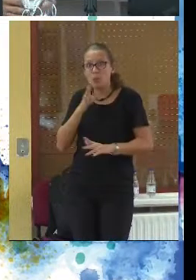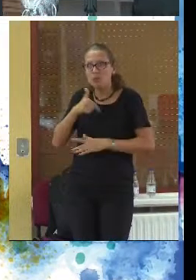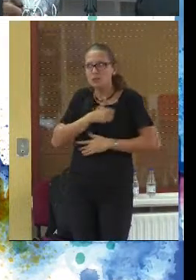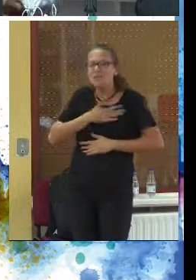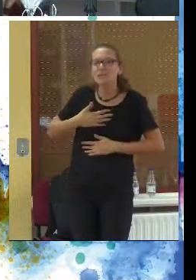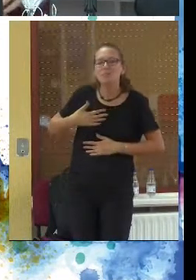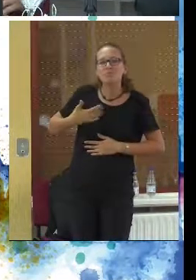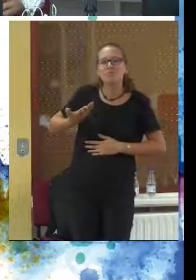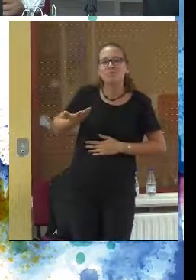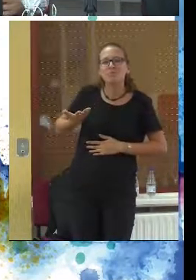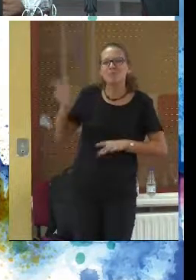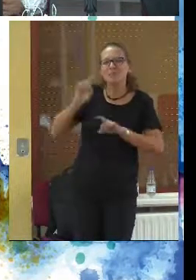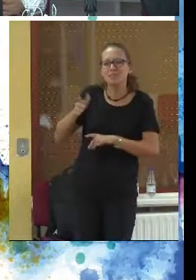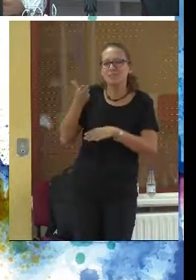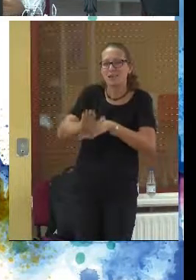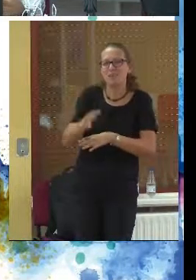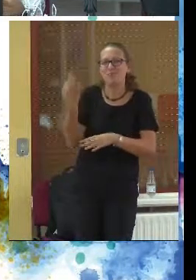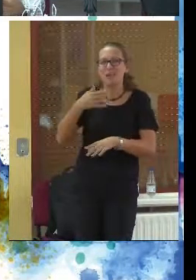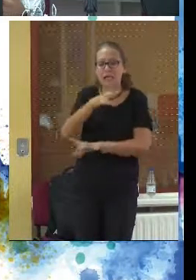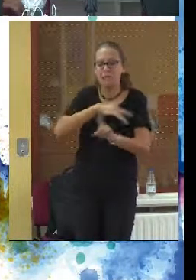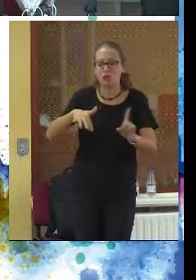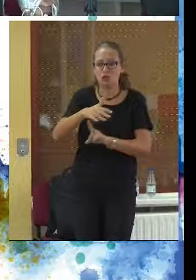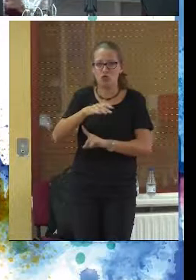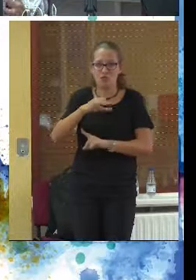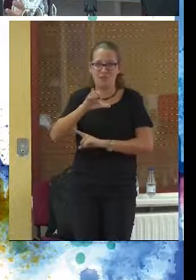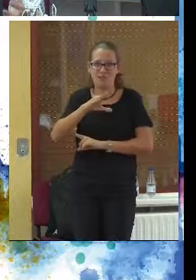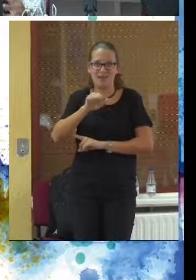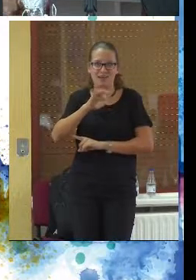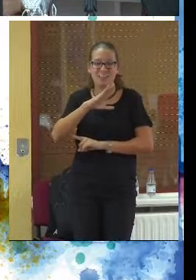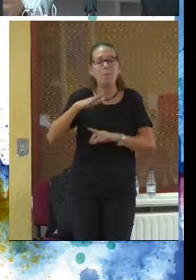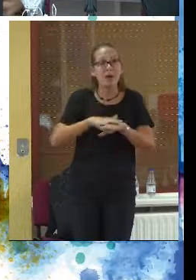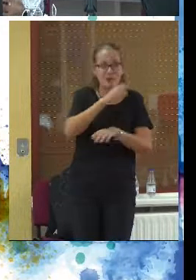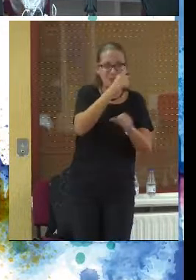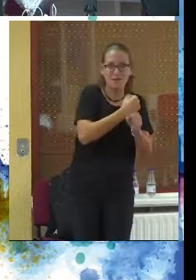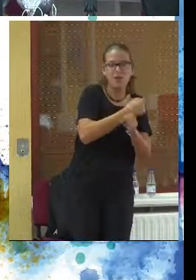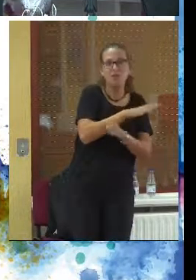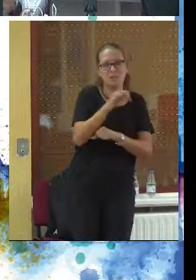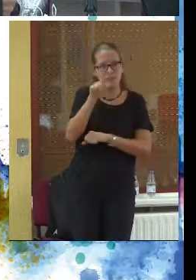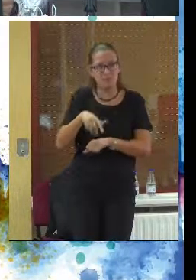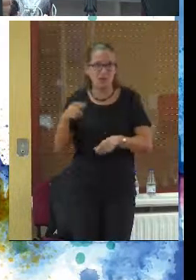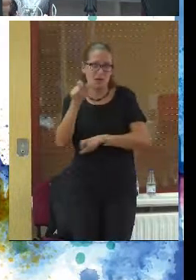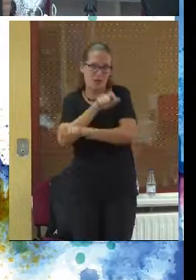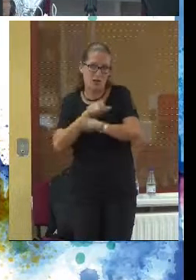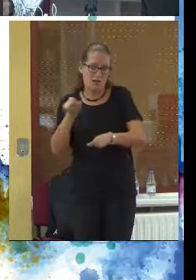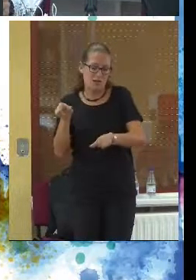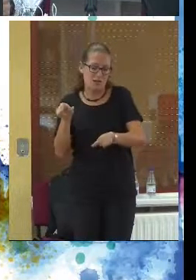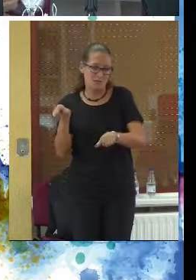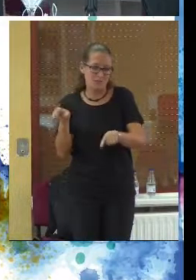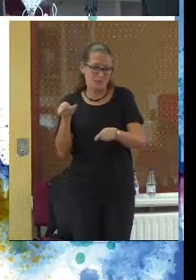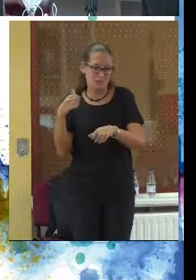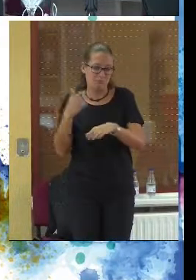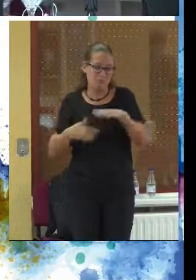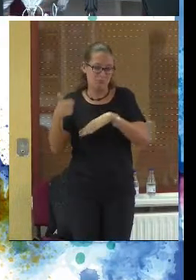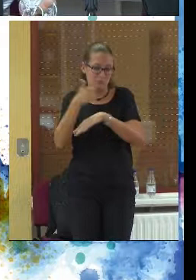the environment both for trainers and for workers. And as you will see, it is extremely user-friendly with